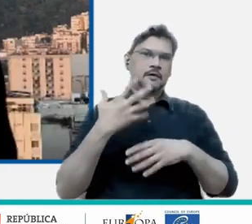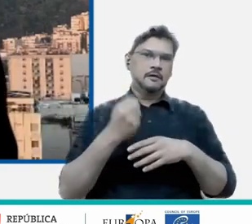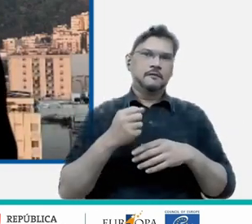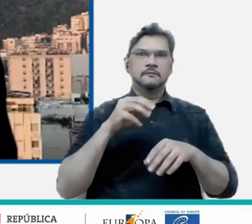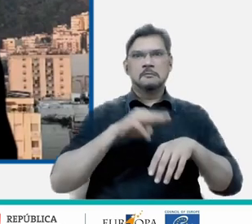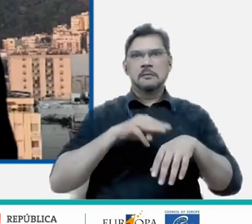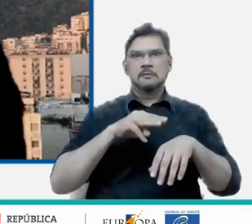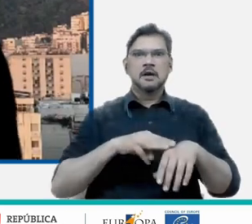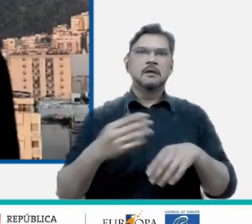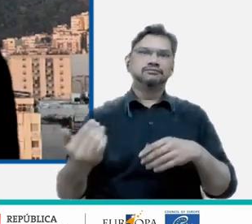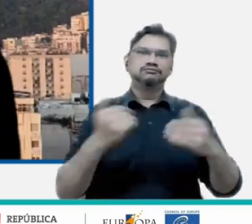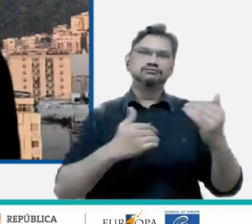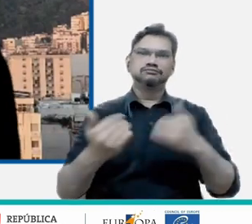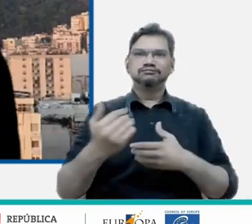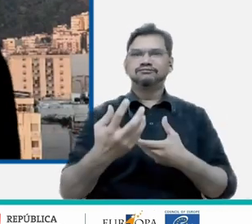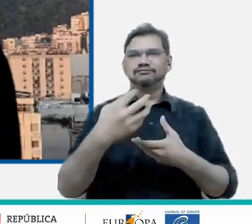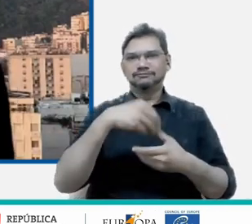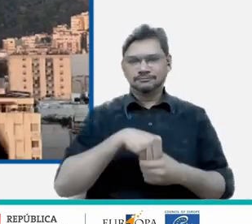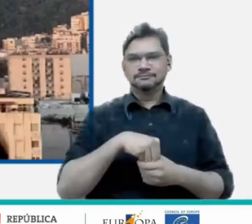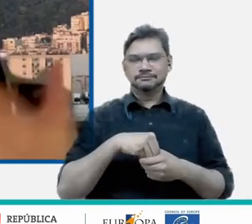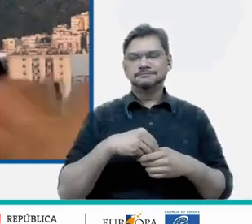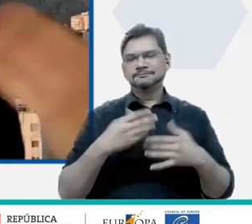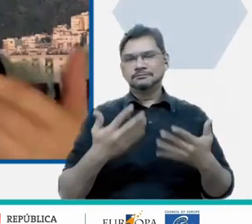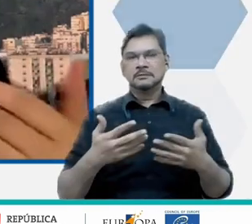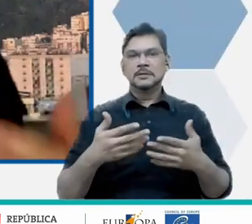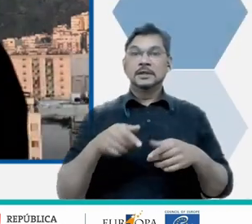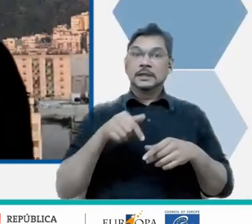among the most relevant actors. So I think